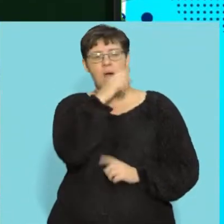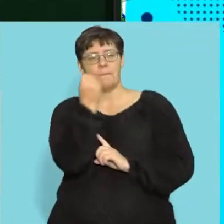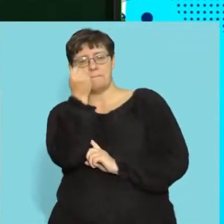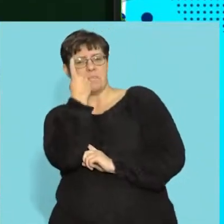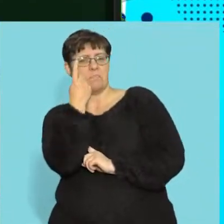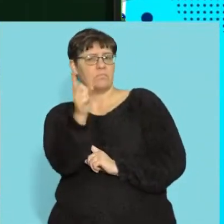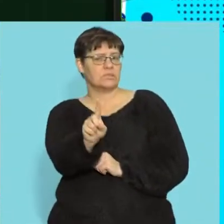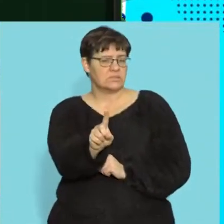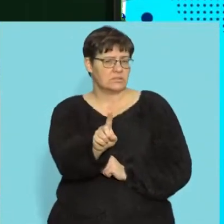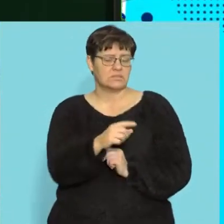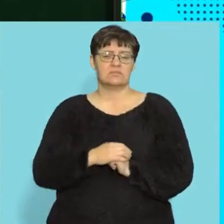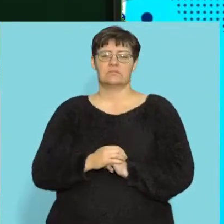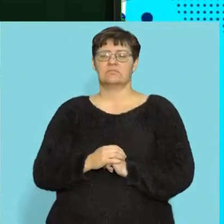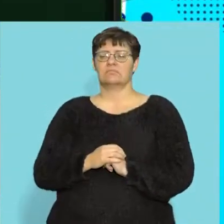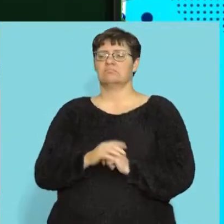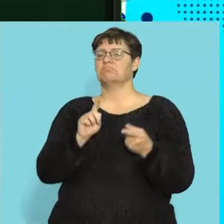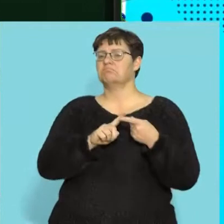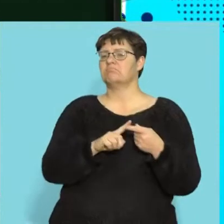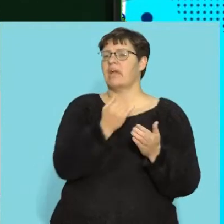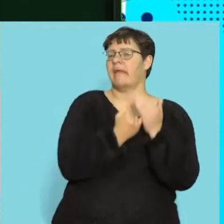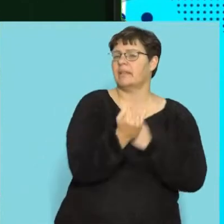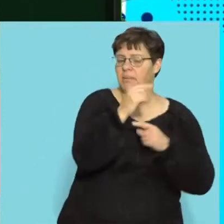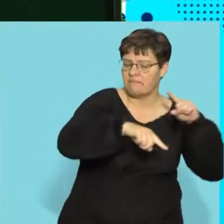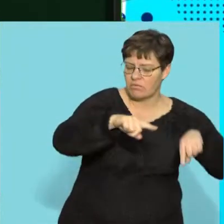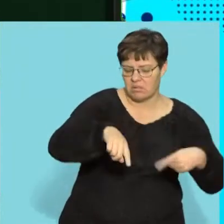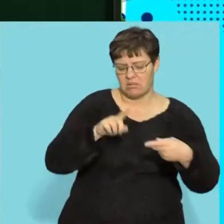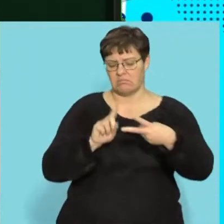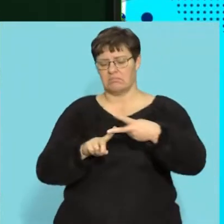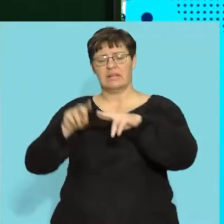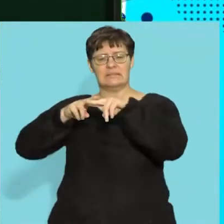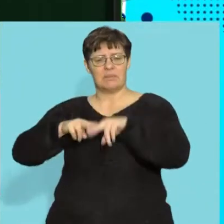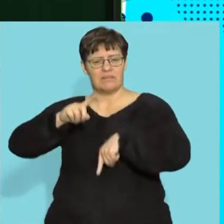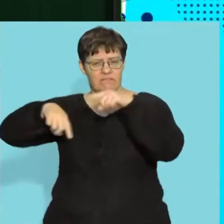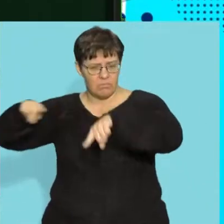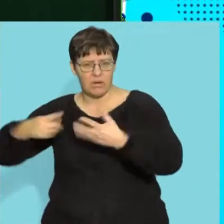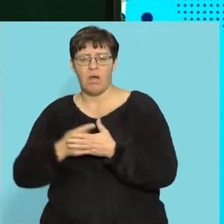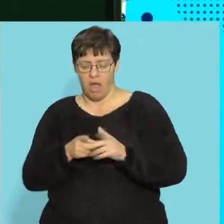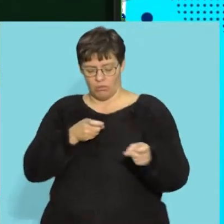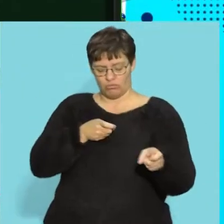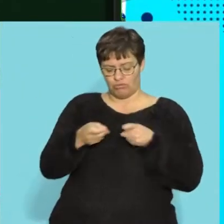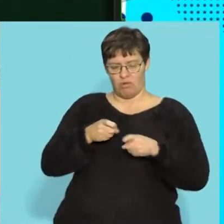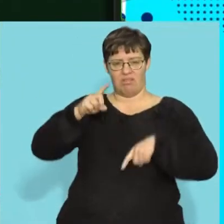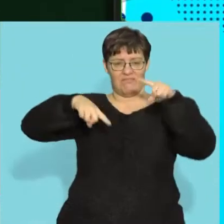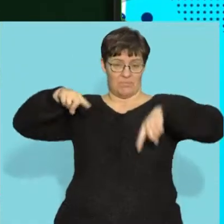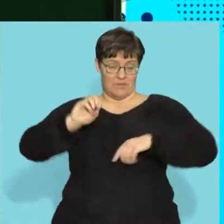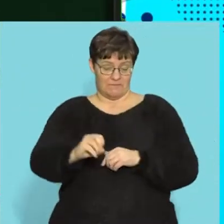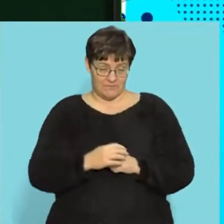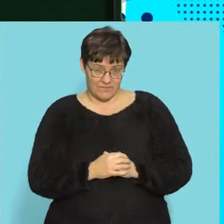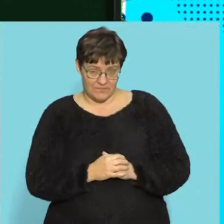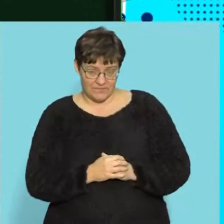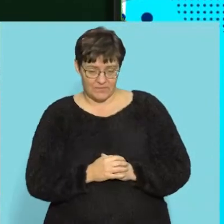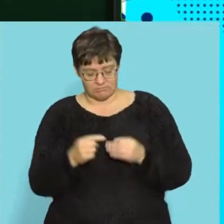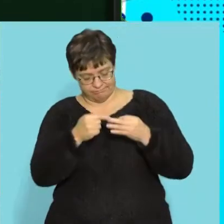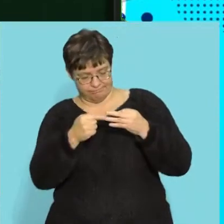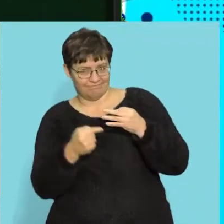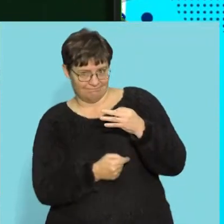of your independent variable, your dependent, as well as your control variable. Okay, so, and we need to explore each